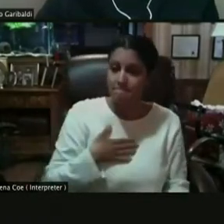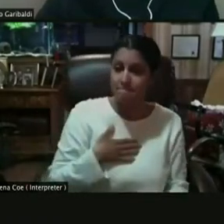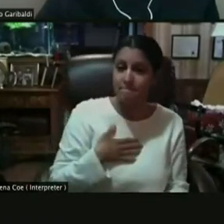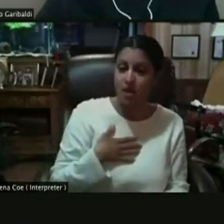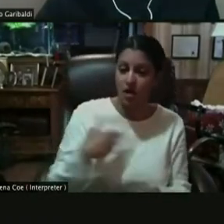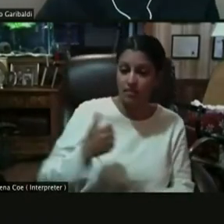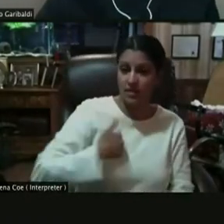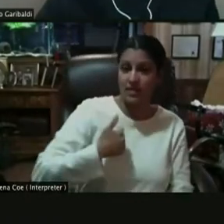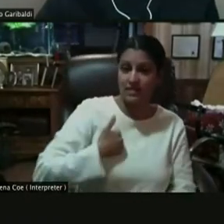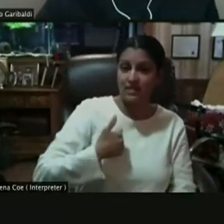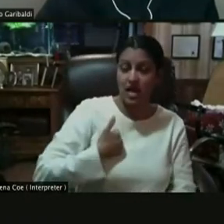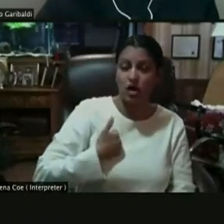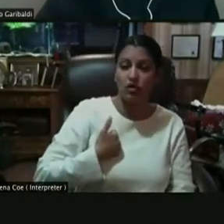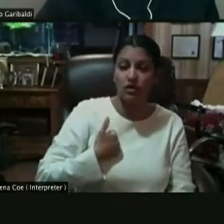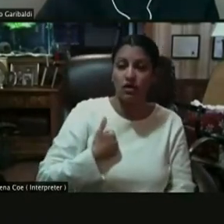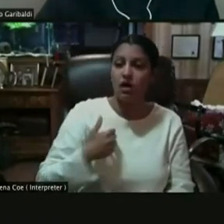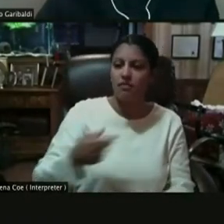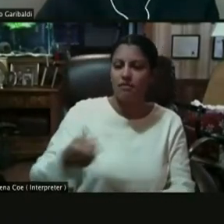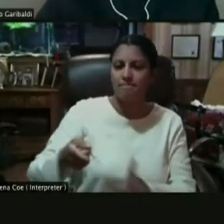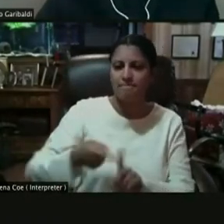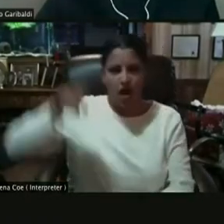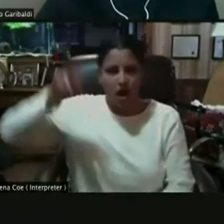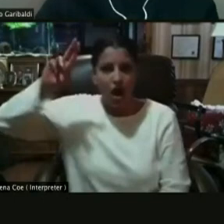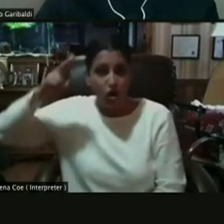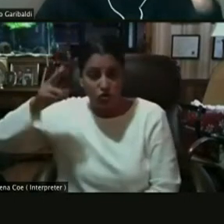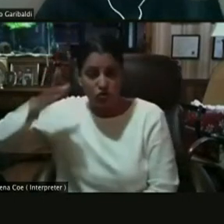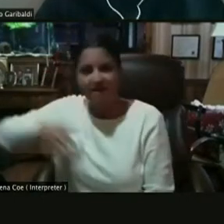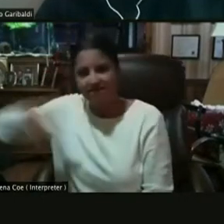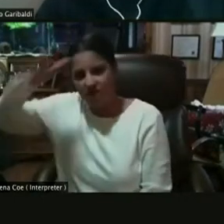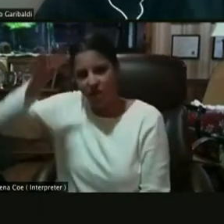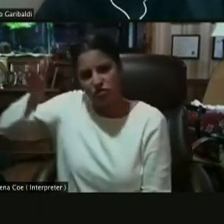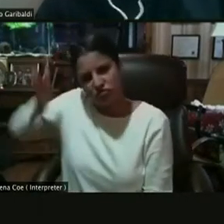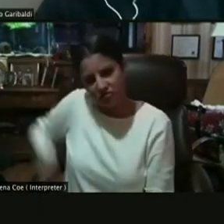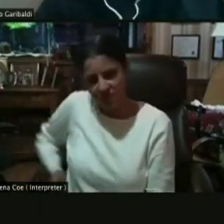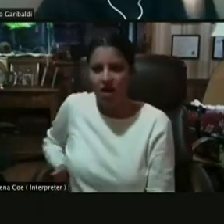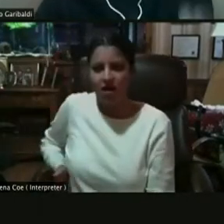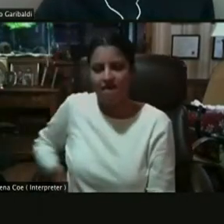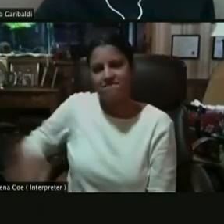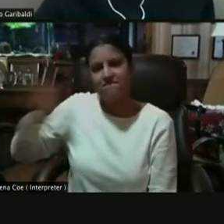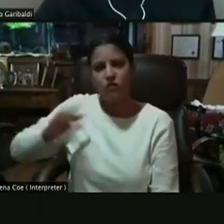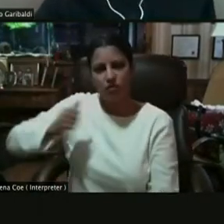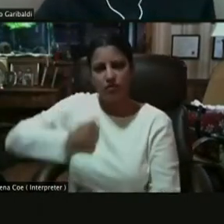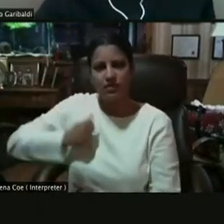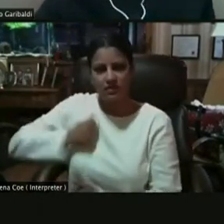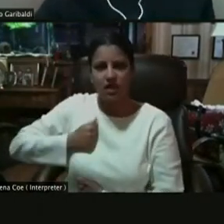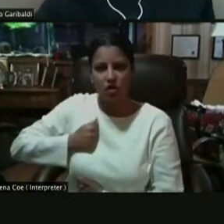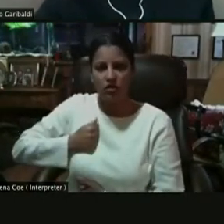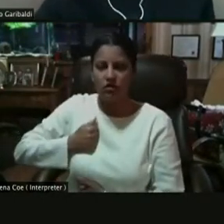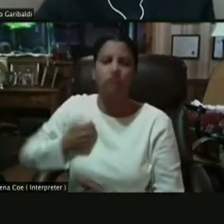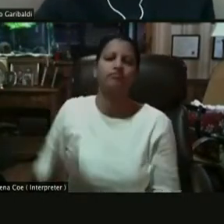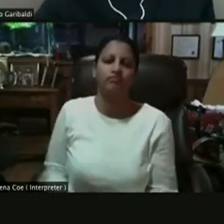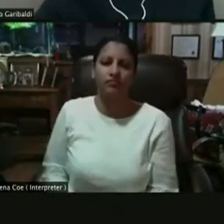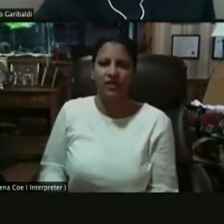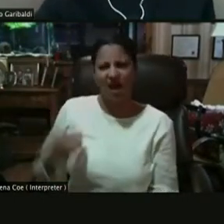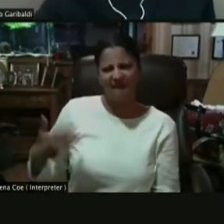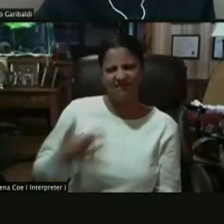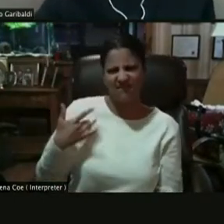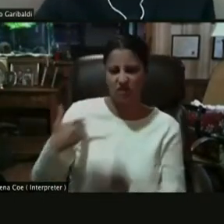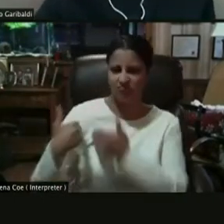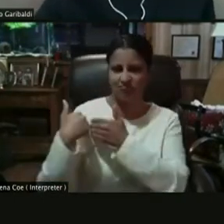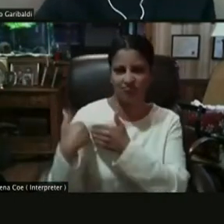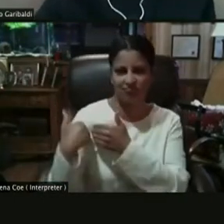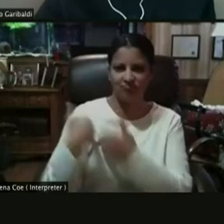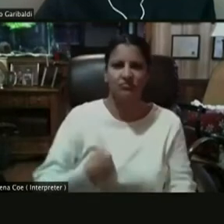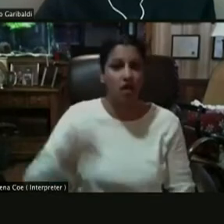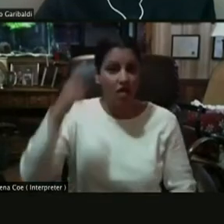history of all of my uncles on my father's side are veterans. They all serve. So I just felt that there was an obligation there. And I thought I was going to